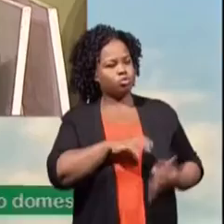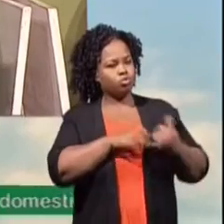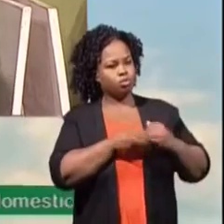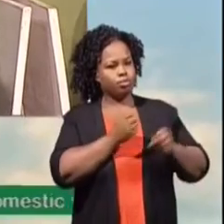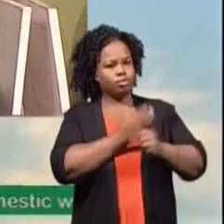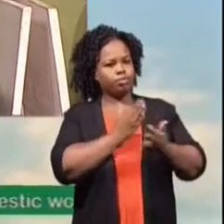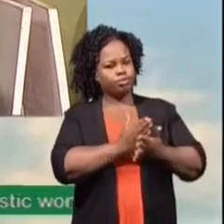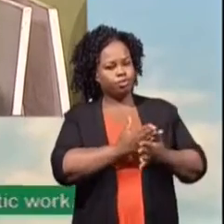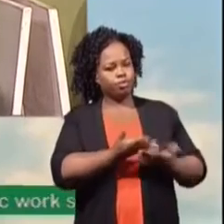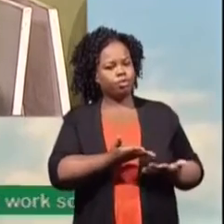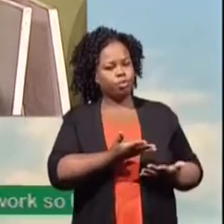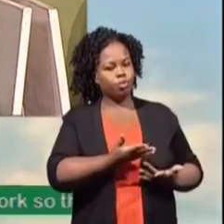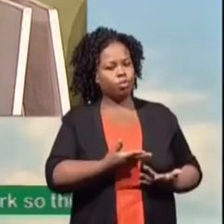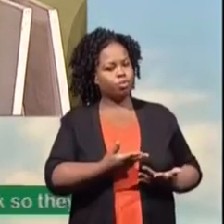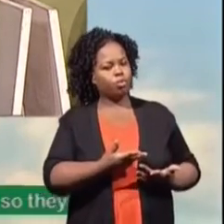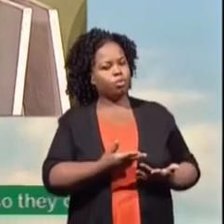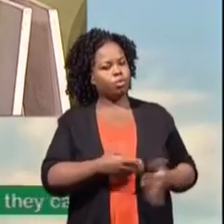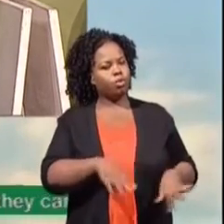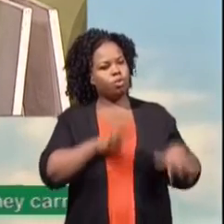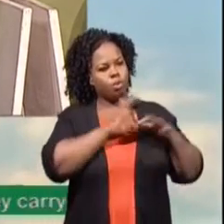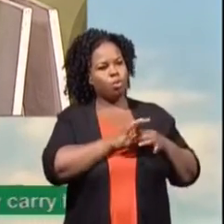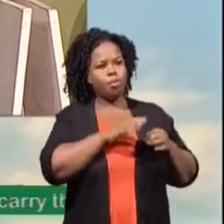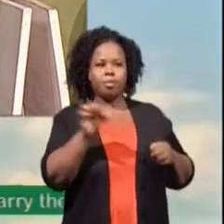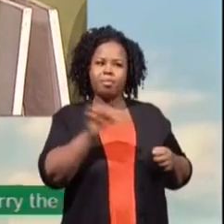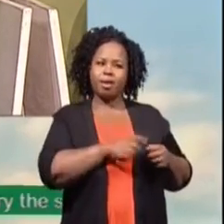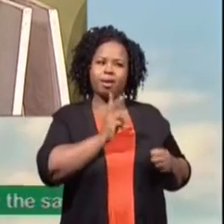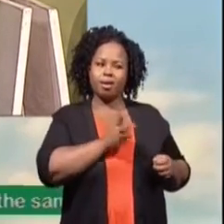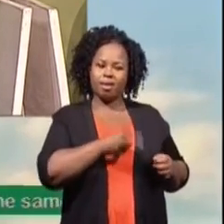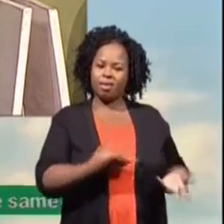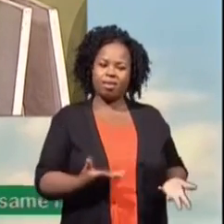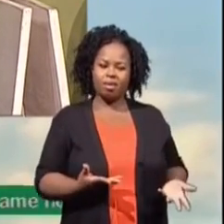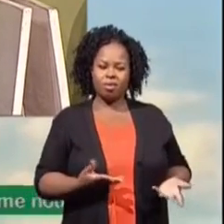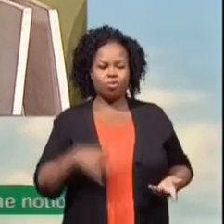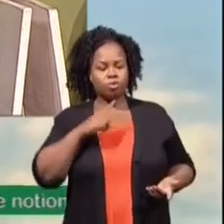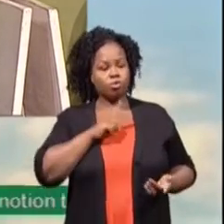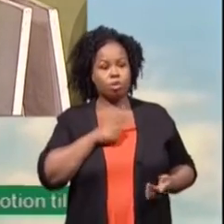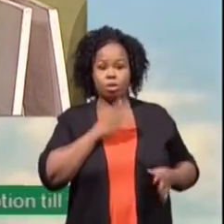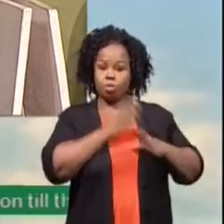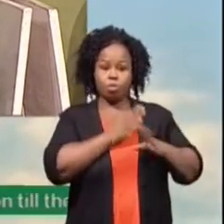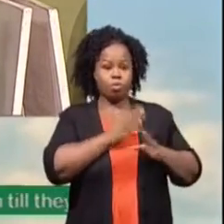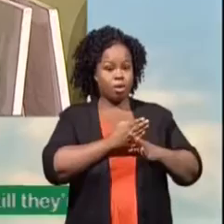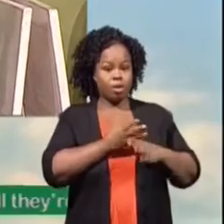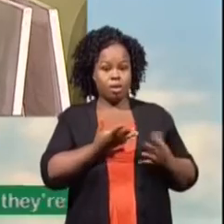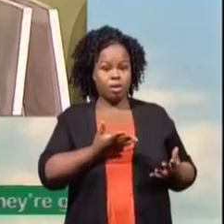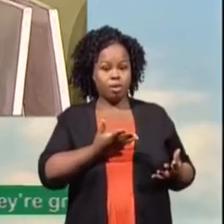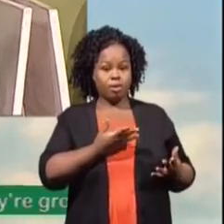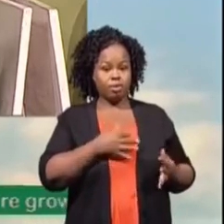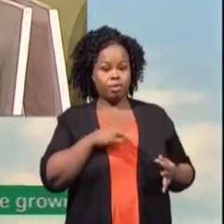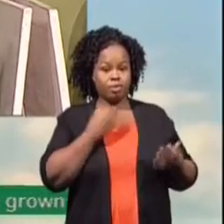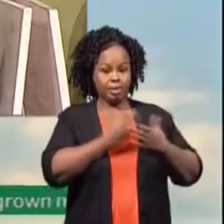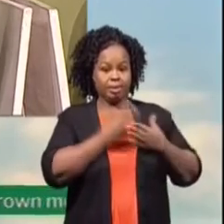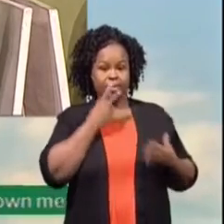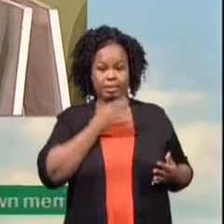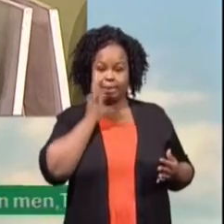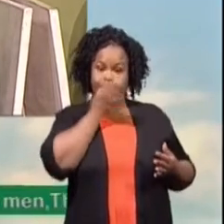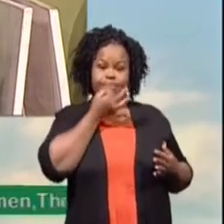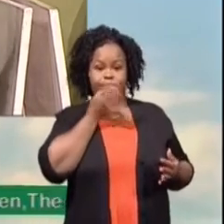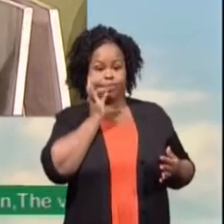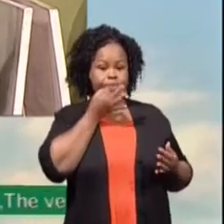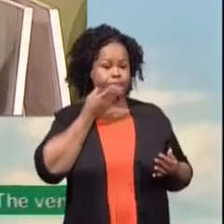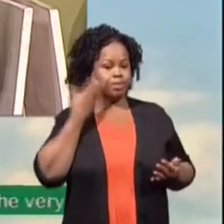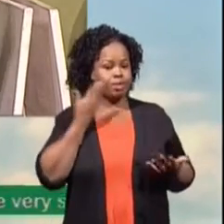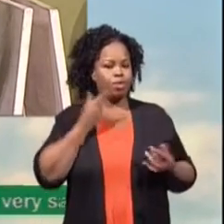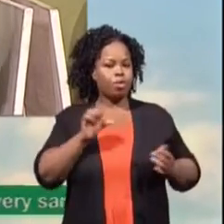yoomama endlini still yintoni akwenza ubuyele ebhek because sana i-career woman kaloku ubuya nge-red lips xa ubuya uthi makeup